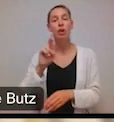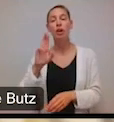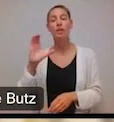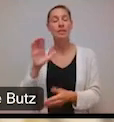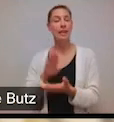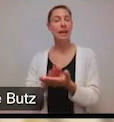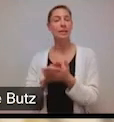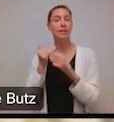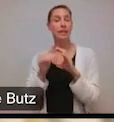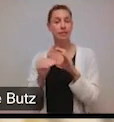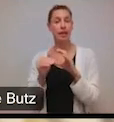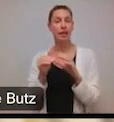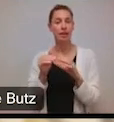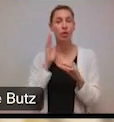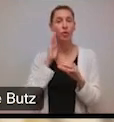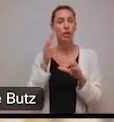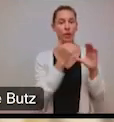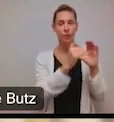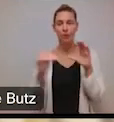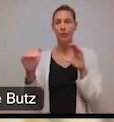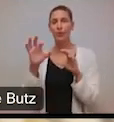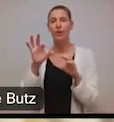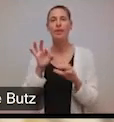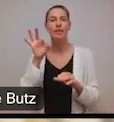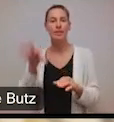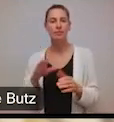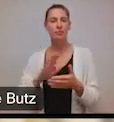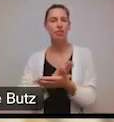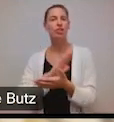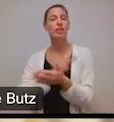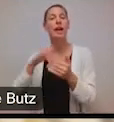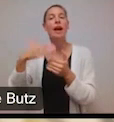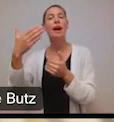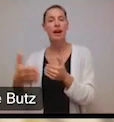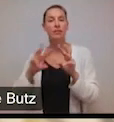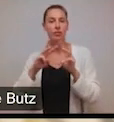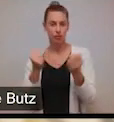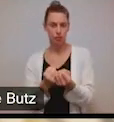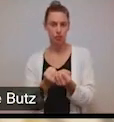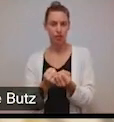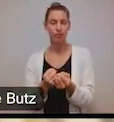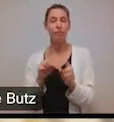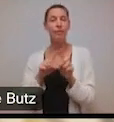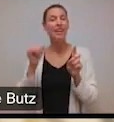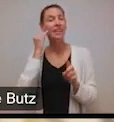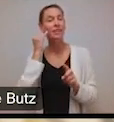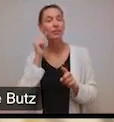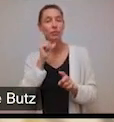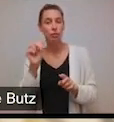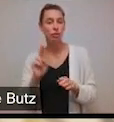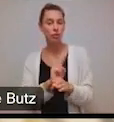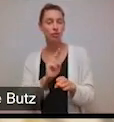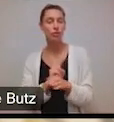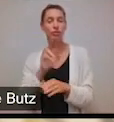will be emailed the tip sheet after this workshop is complete. If you didn't sign in with your RRC Polytech